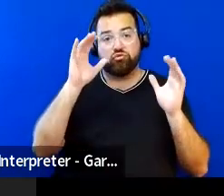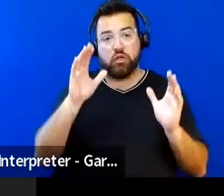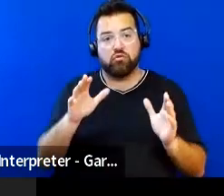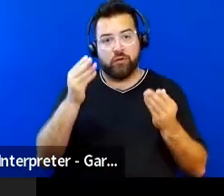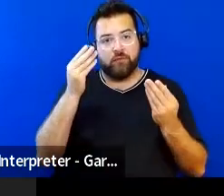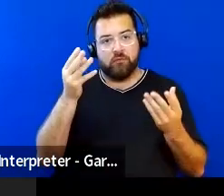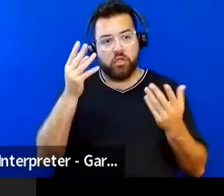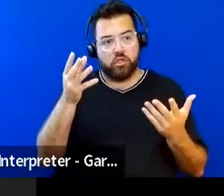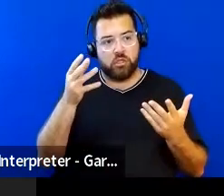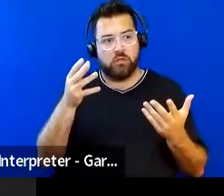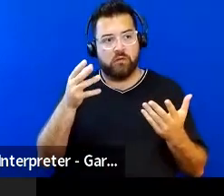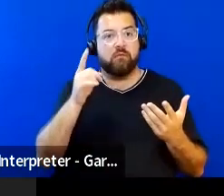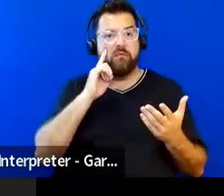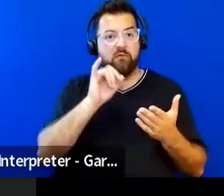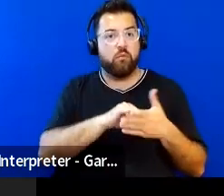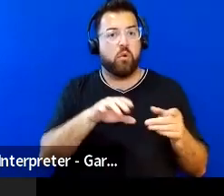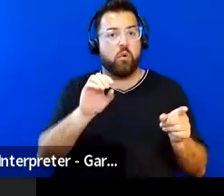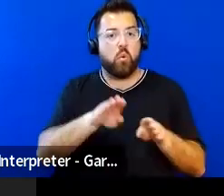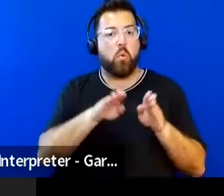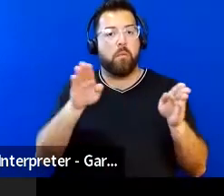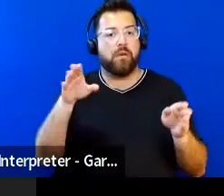on this one.